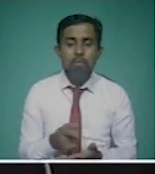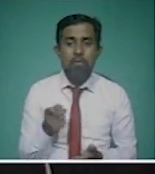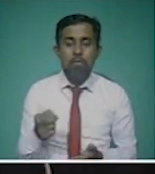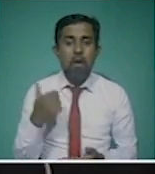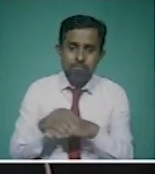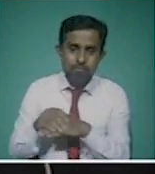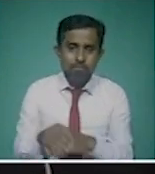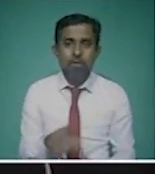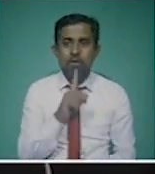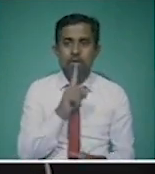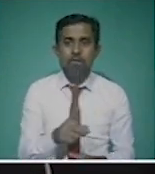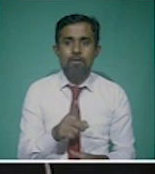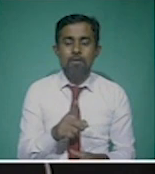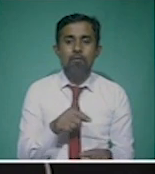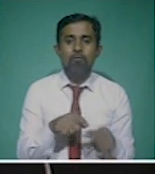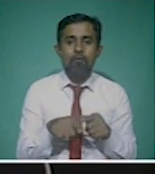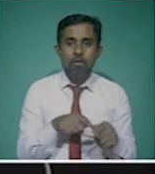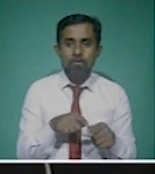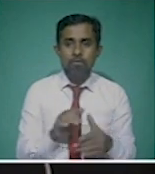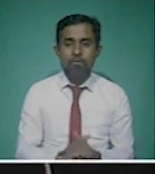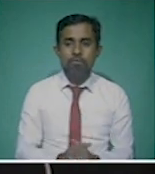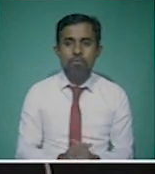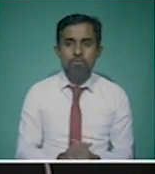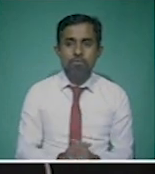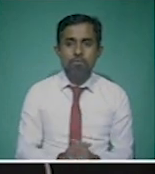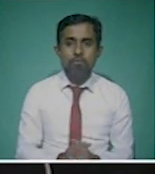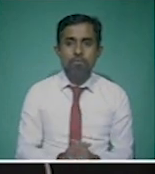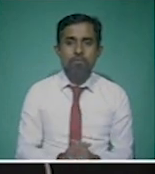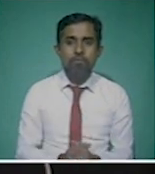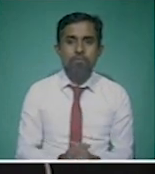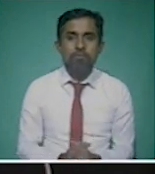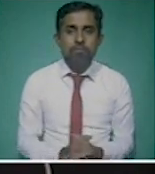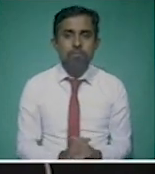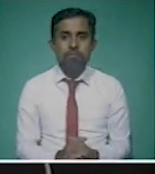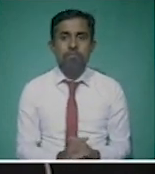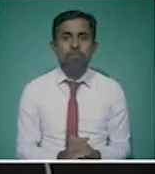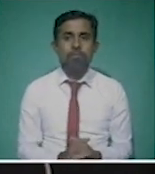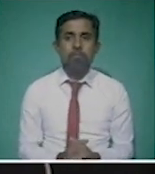our condolences to the late